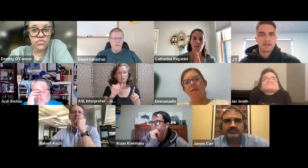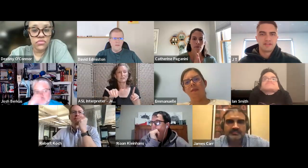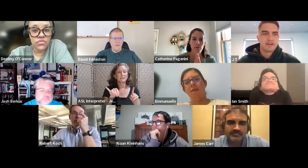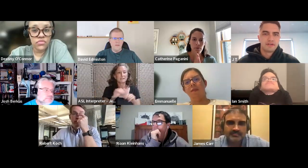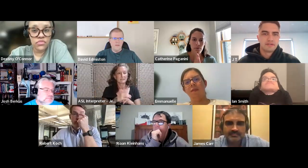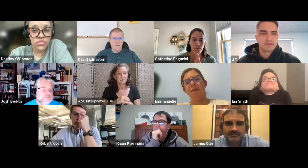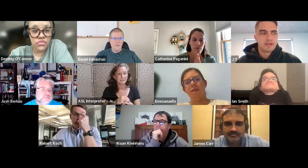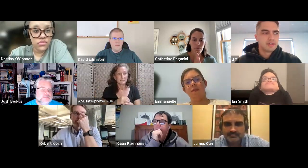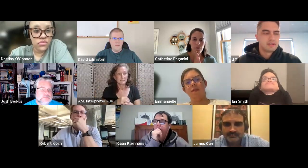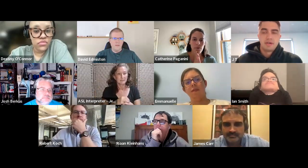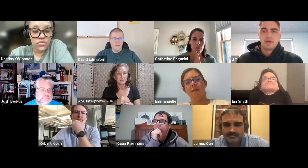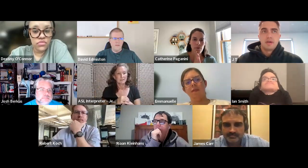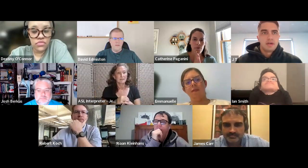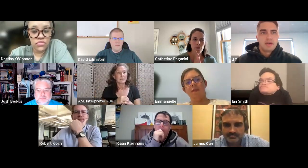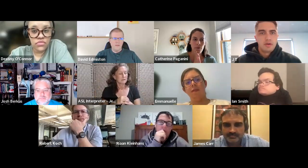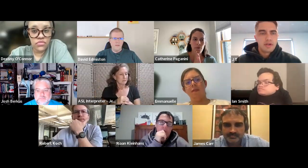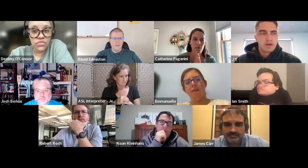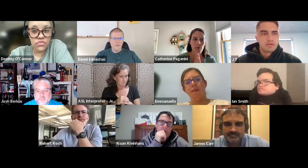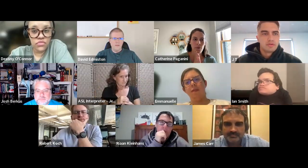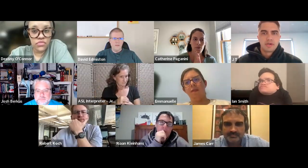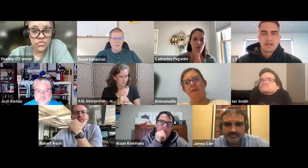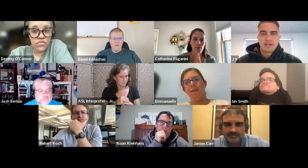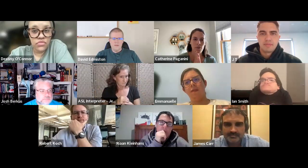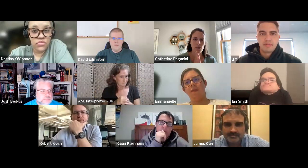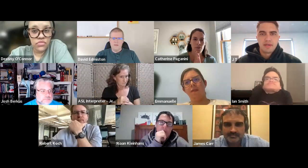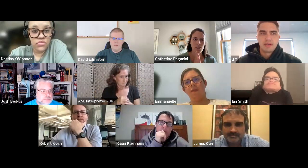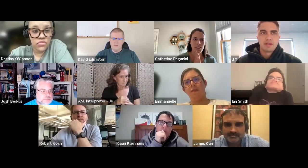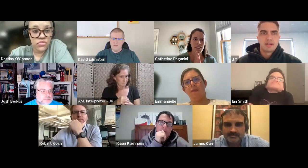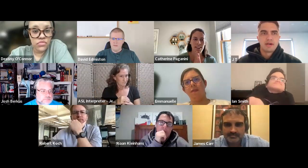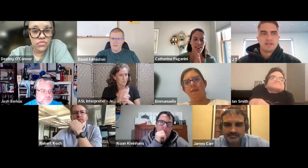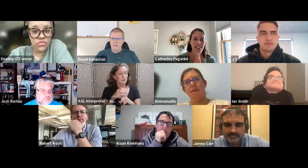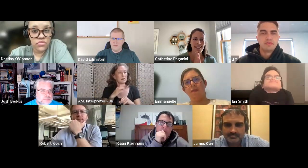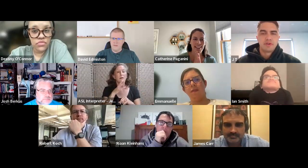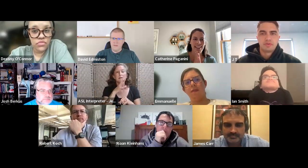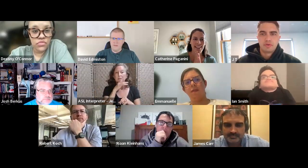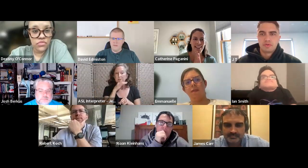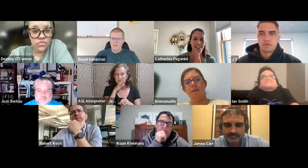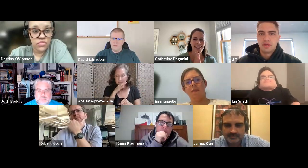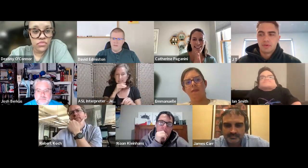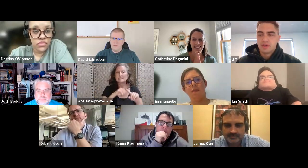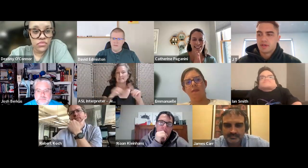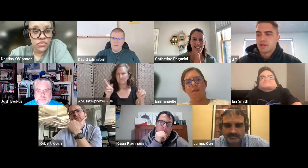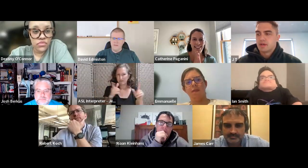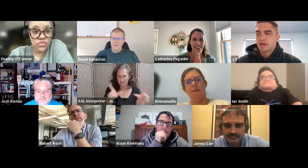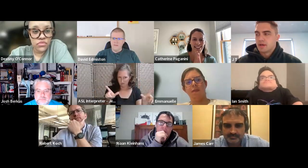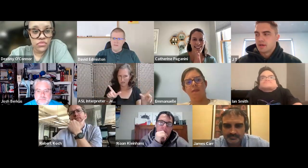Kia ora e te whānau. He uri au no Ngāti Apa me Ngāti Tūwharetua oku